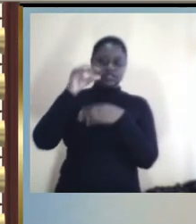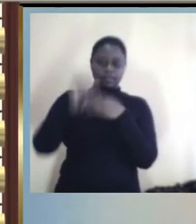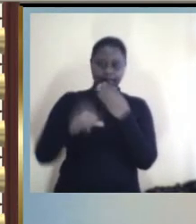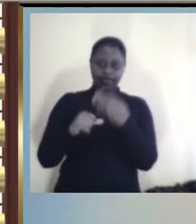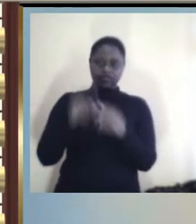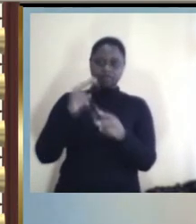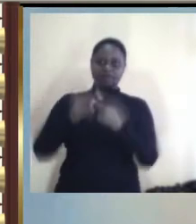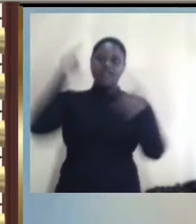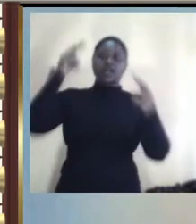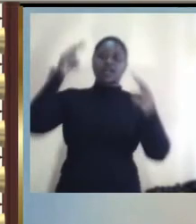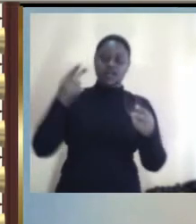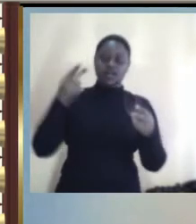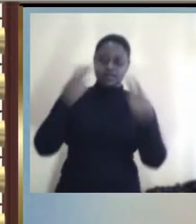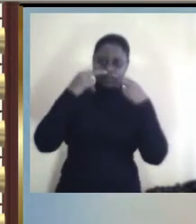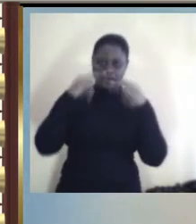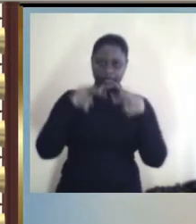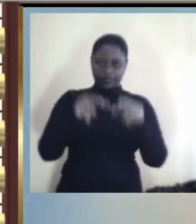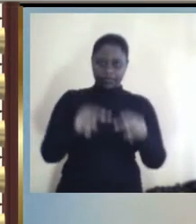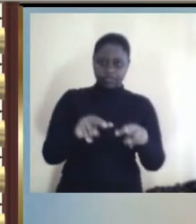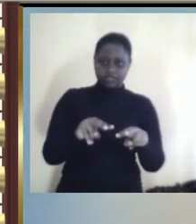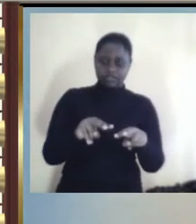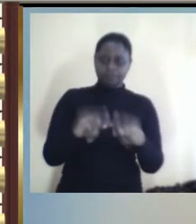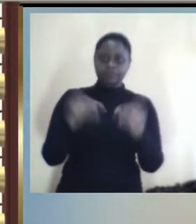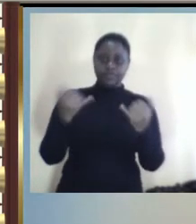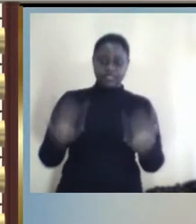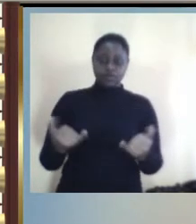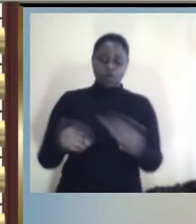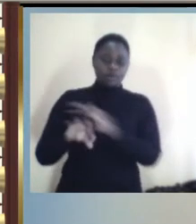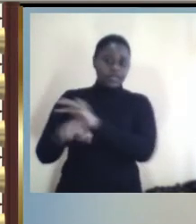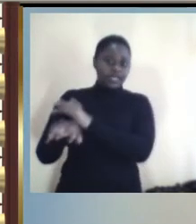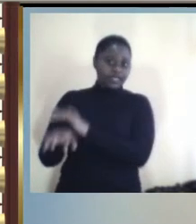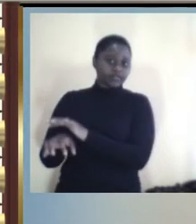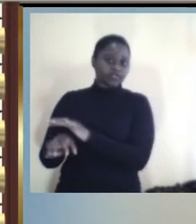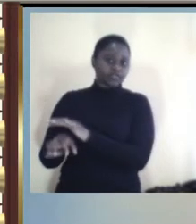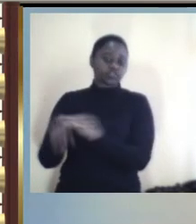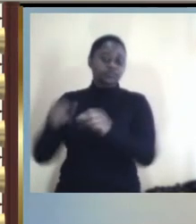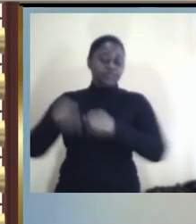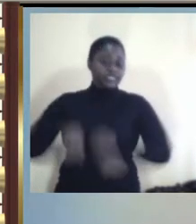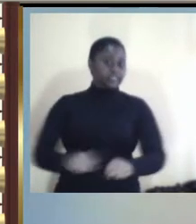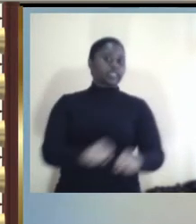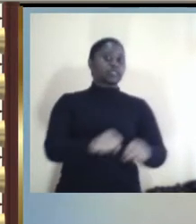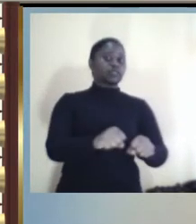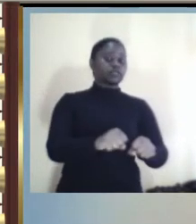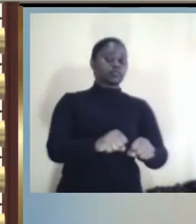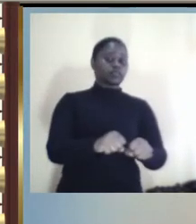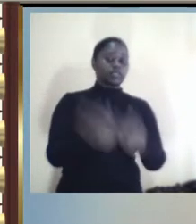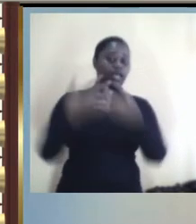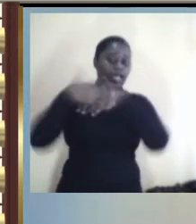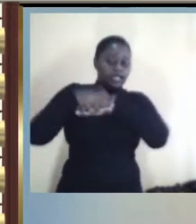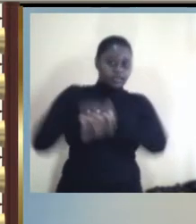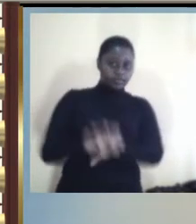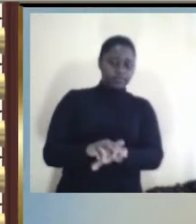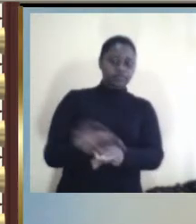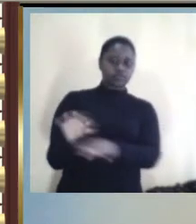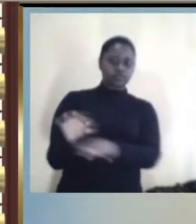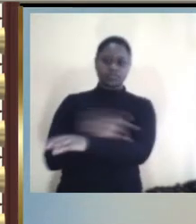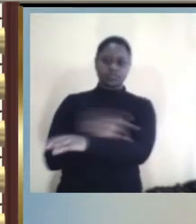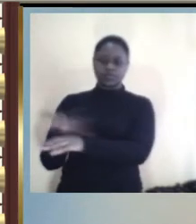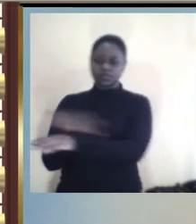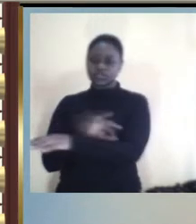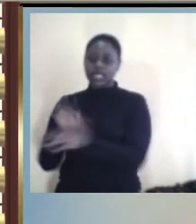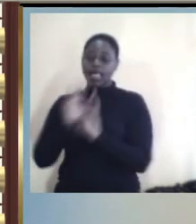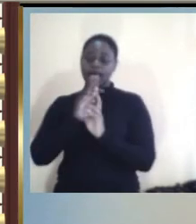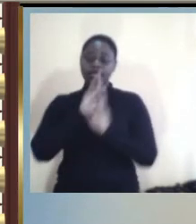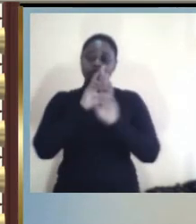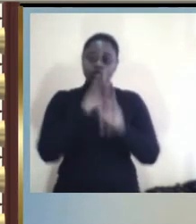review of the current provincial strategy and implementation plan and